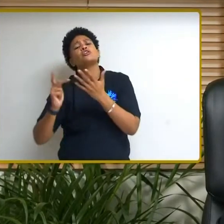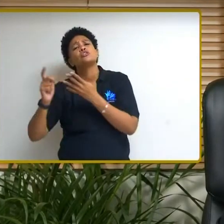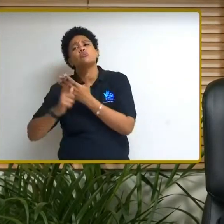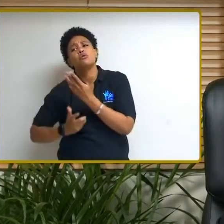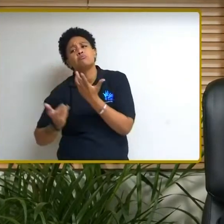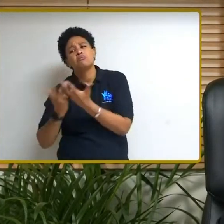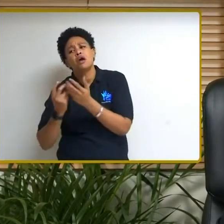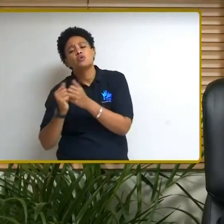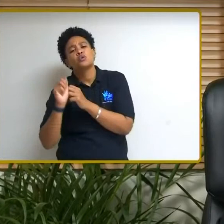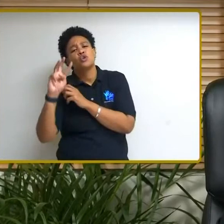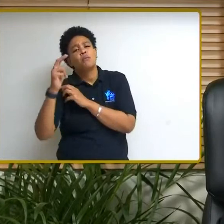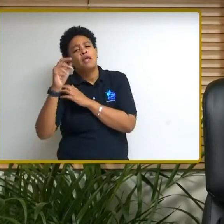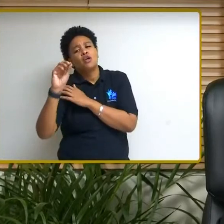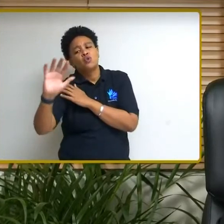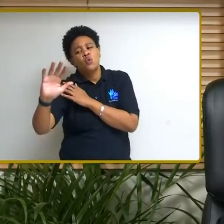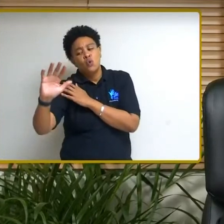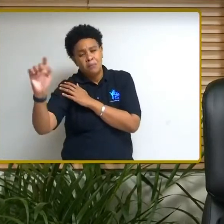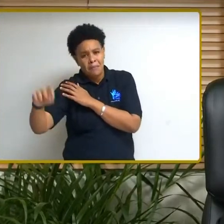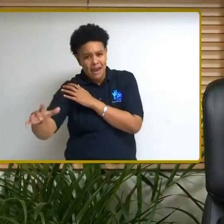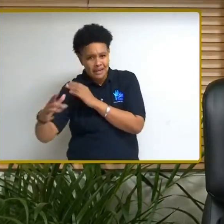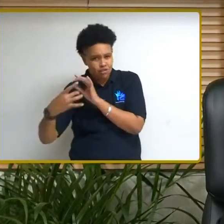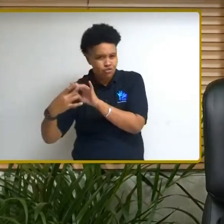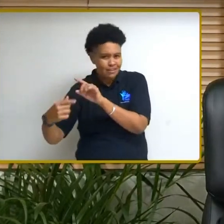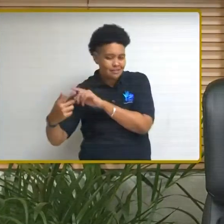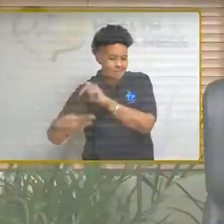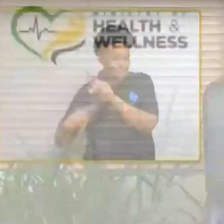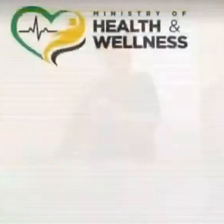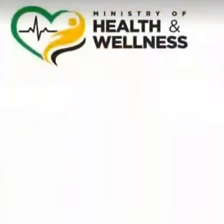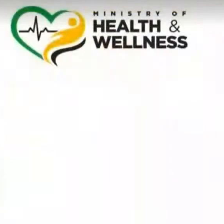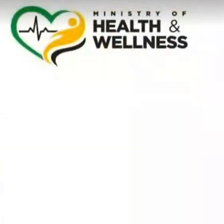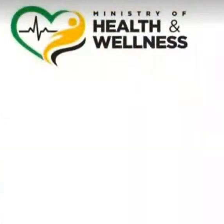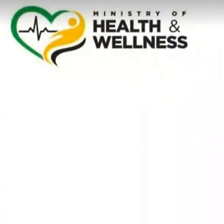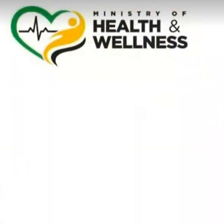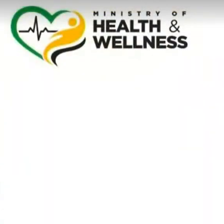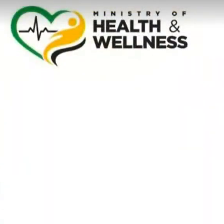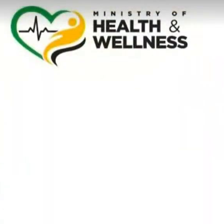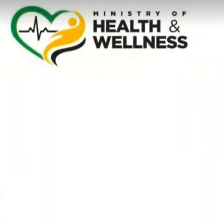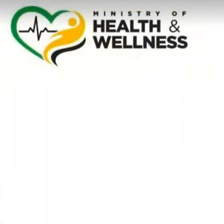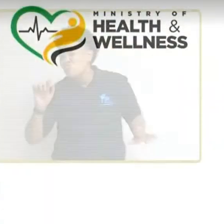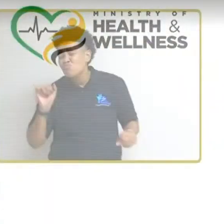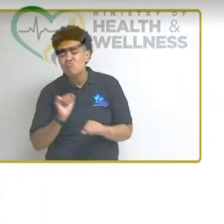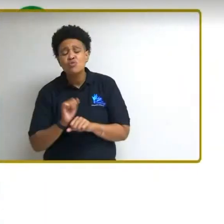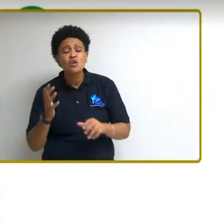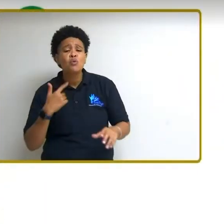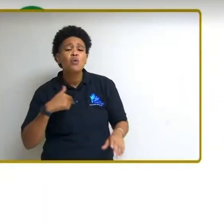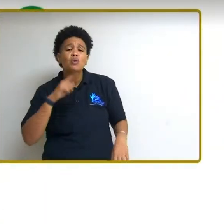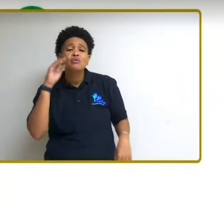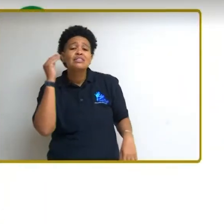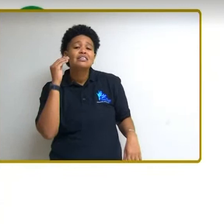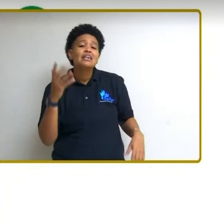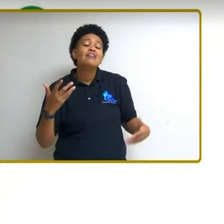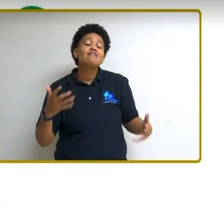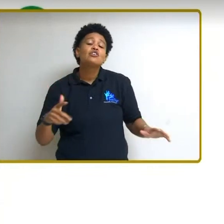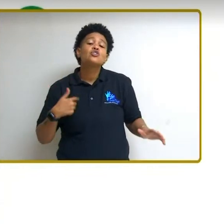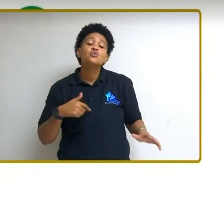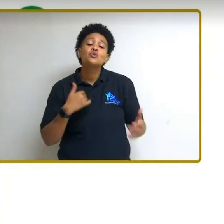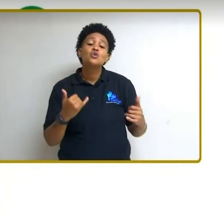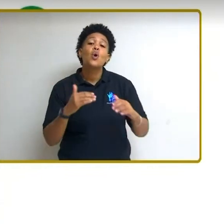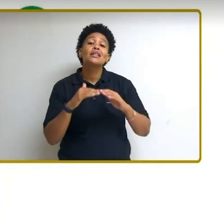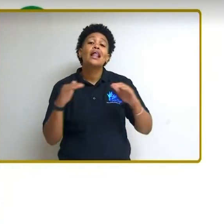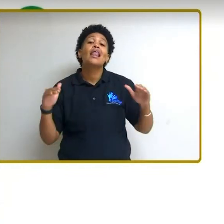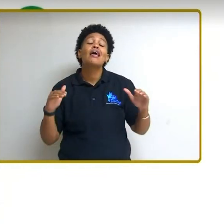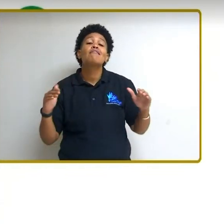the WHO mandate around this kind of thing. So it's really what we have said, that we are at a